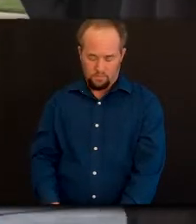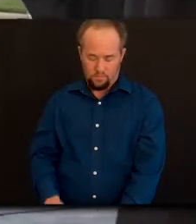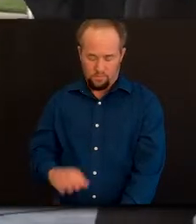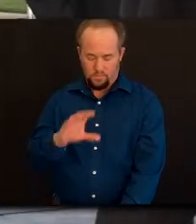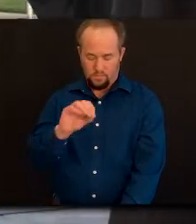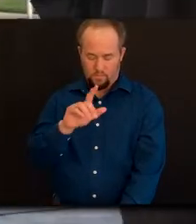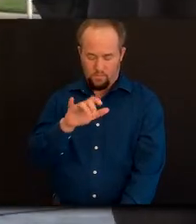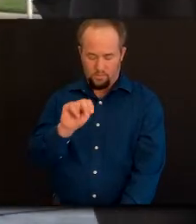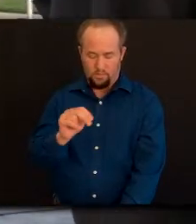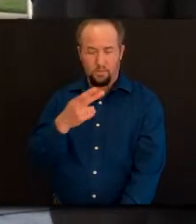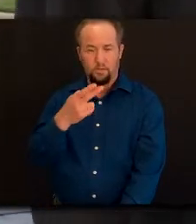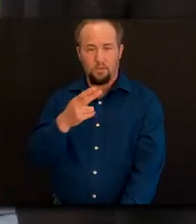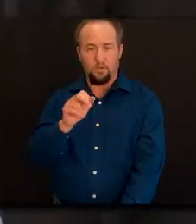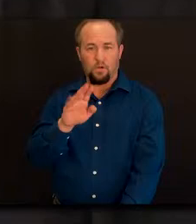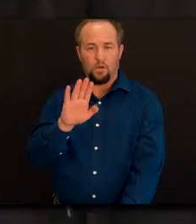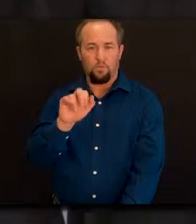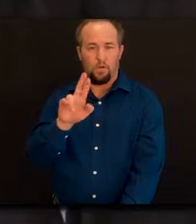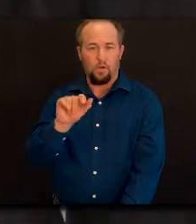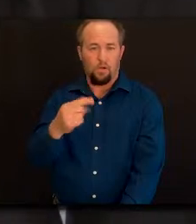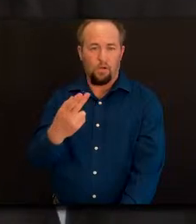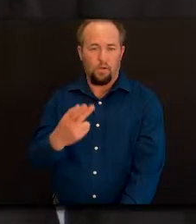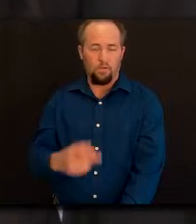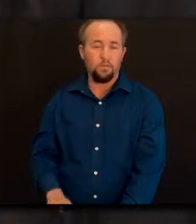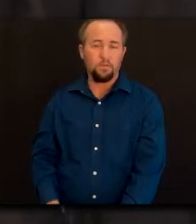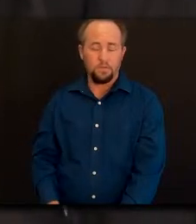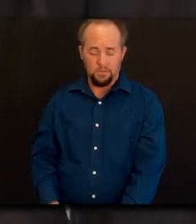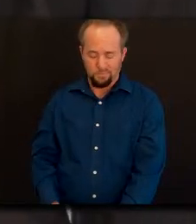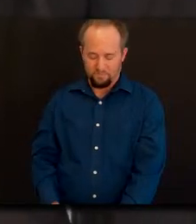Colin Lee Harbaugh.